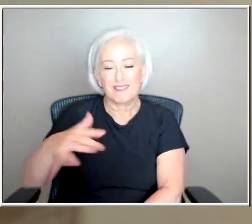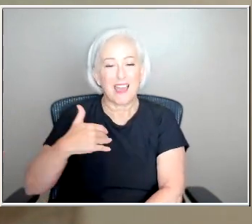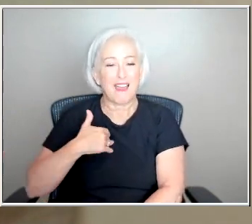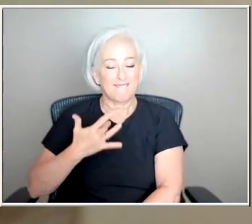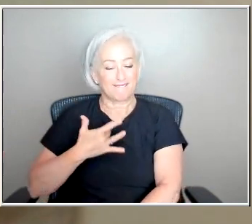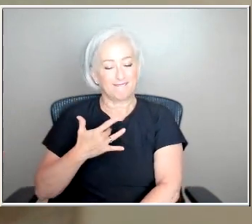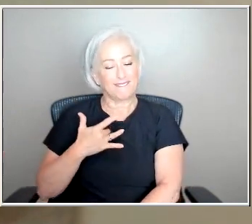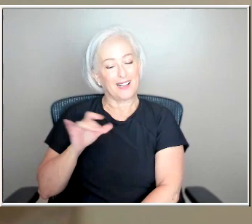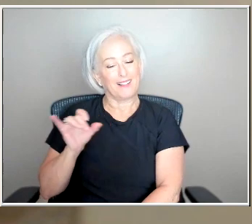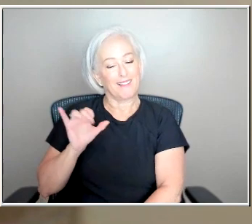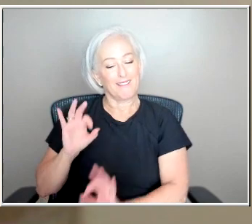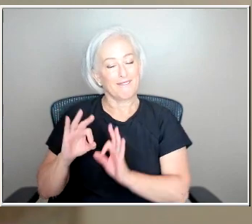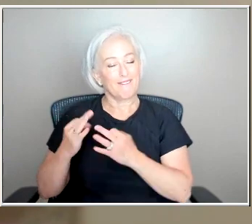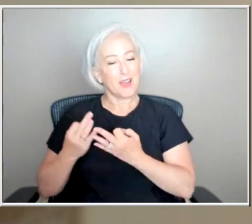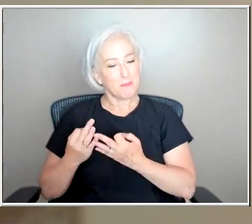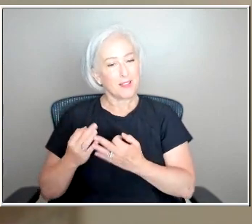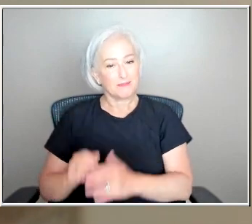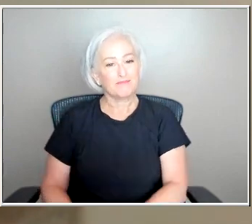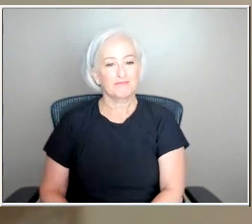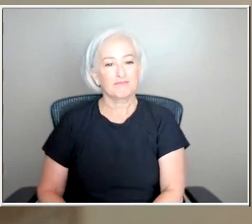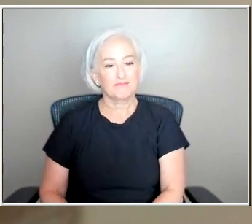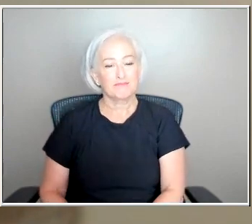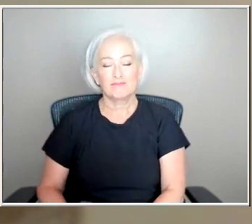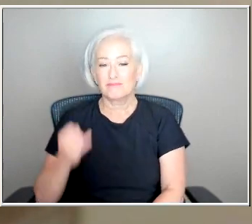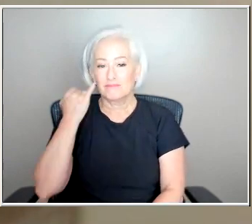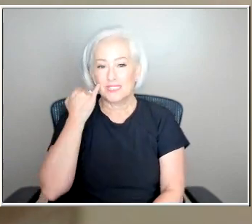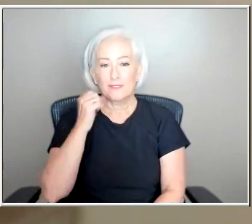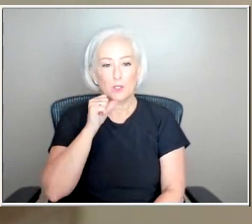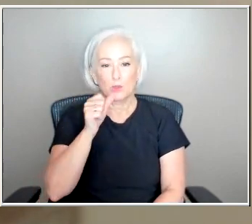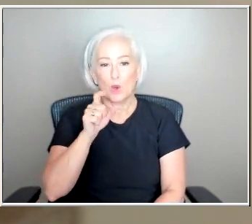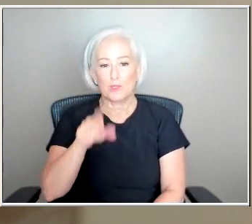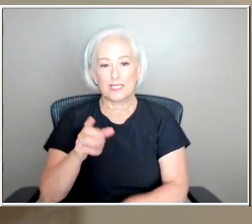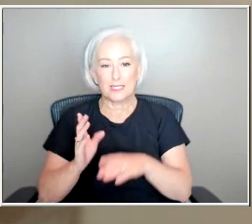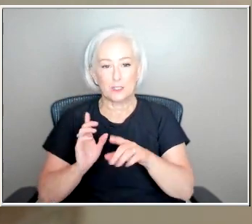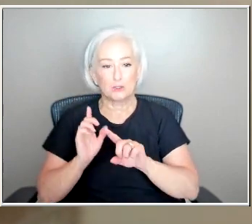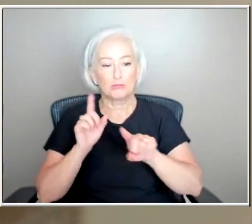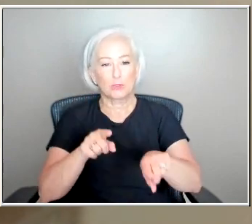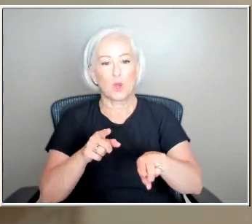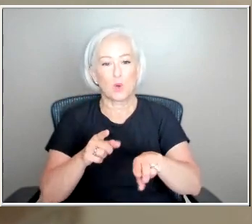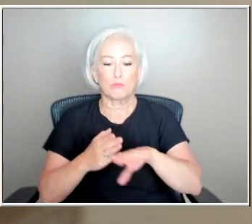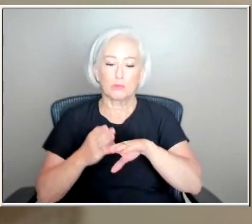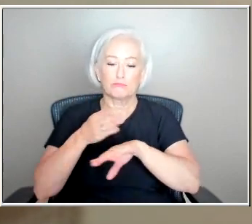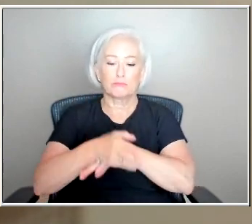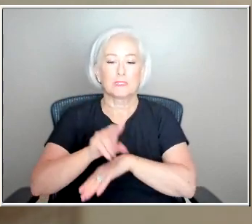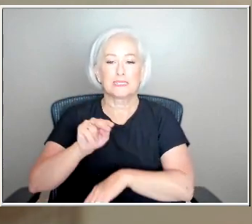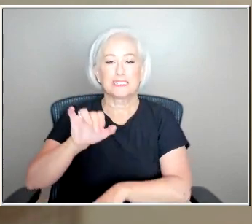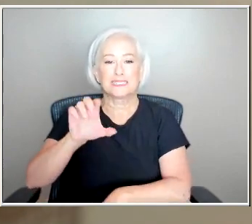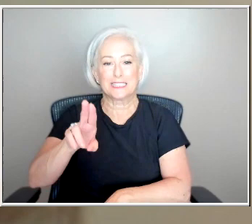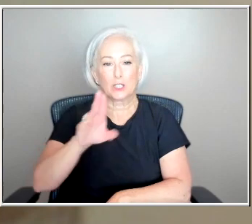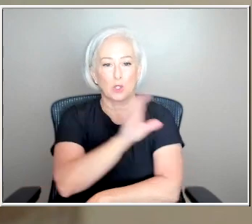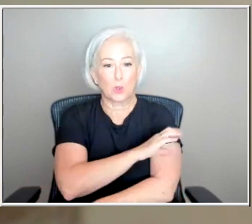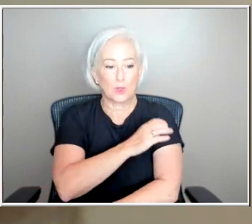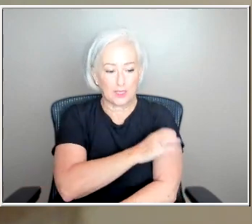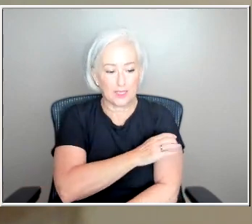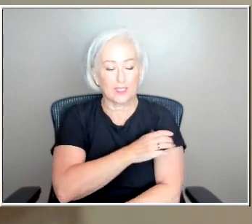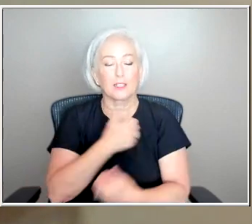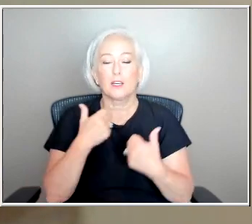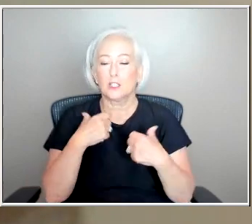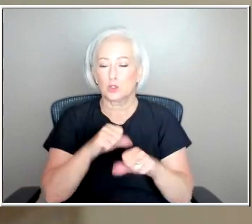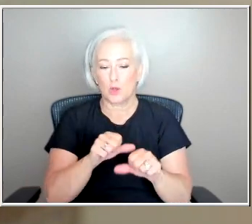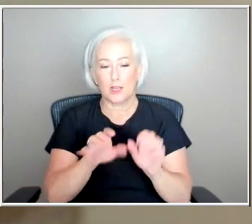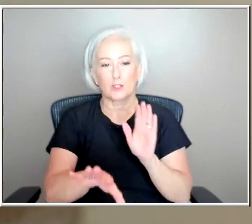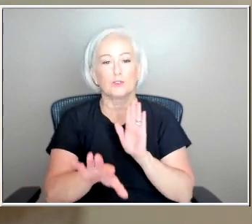who is, you know, going to be going to a post-NICU clinic, then I would just say try to find providers that are similar, that you can get a hold of,